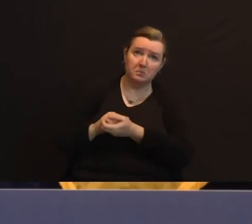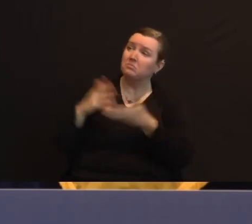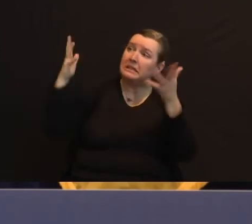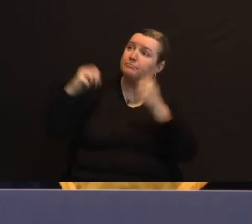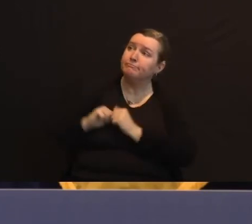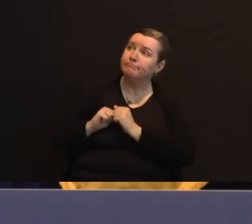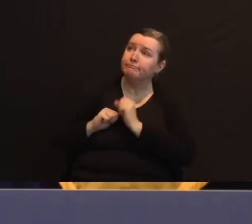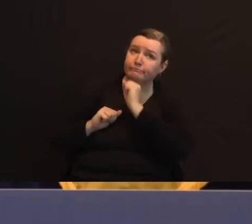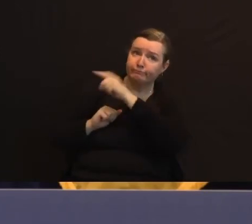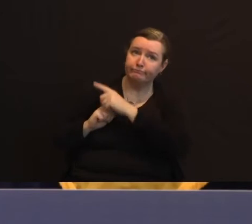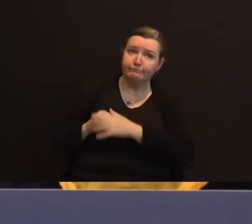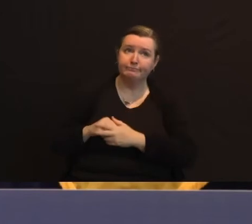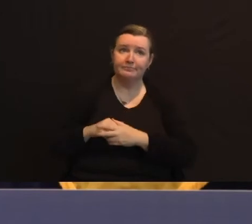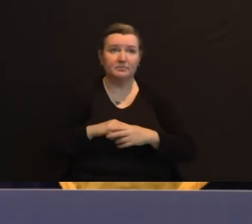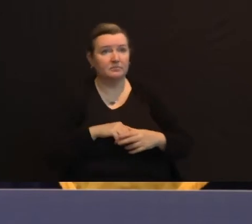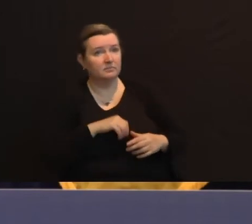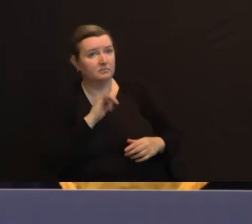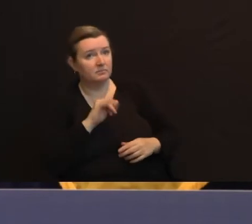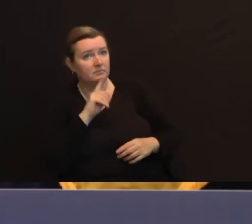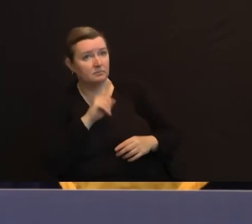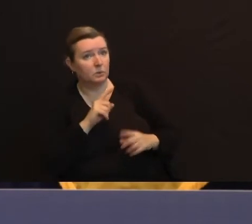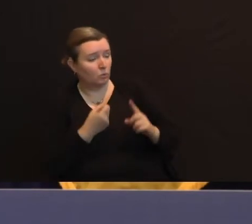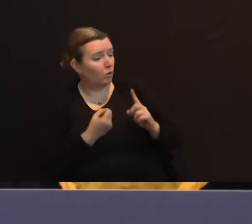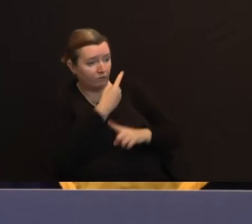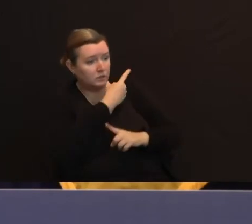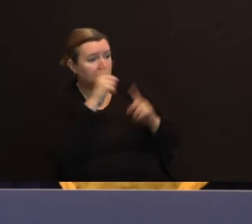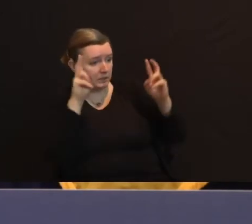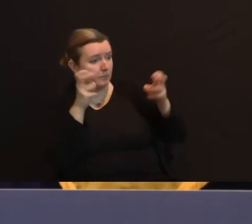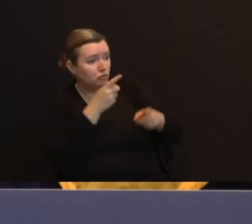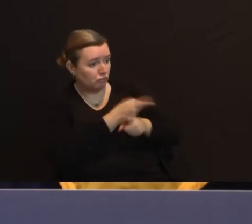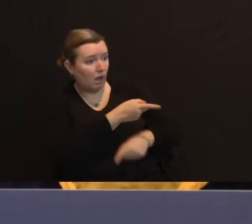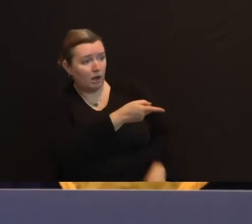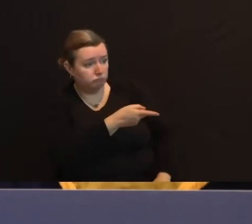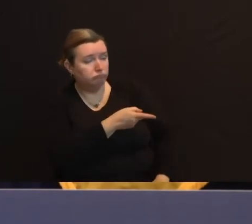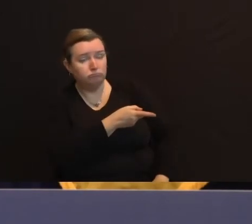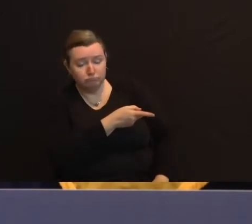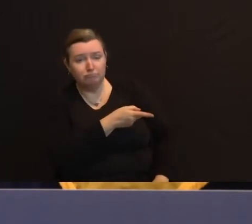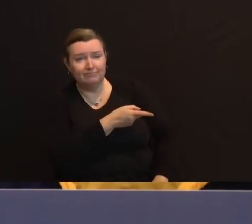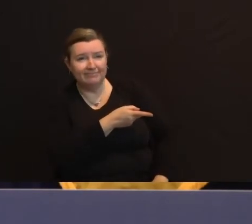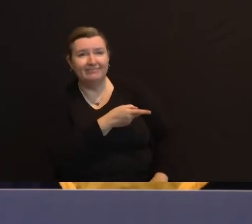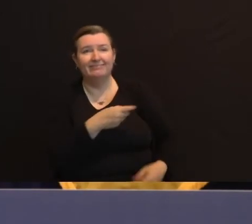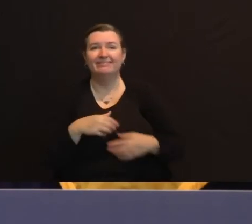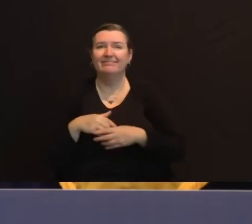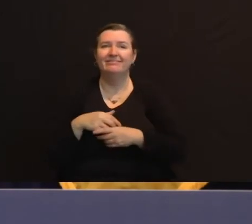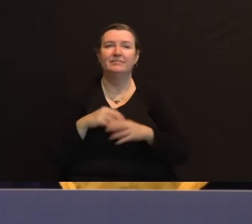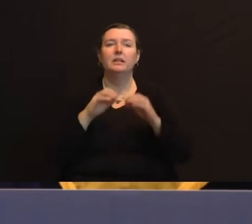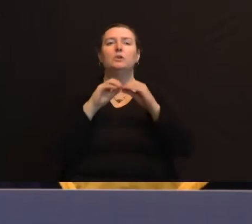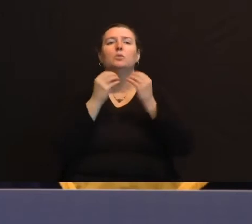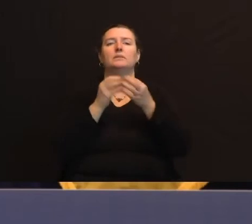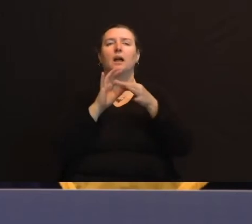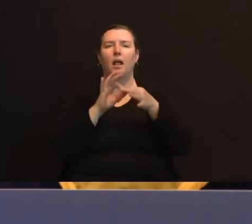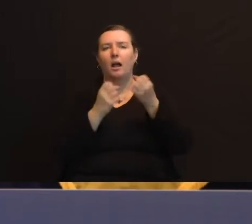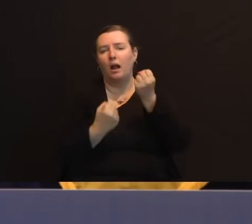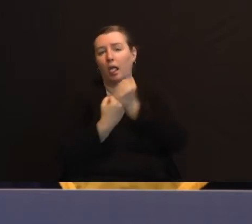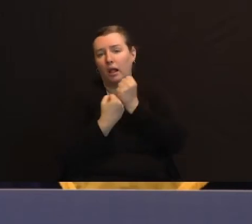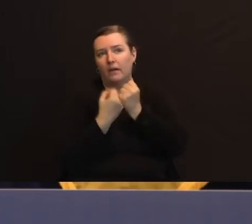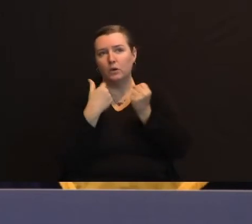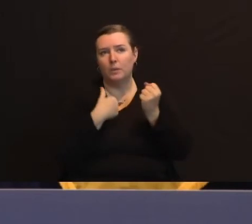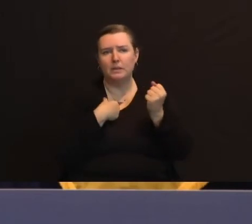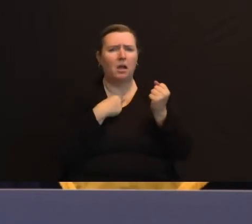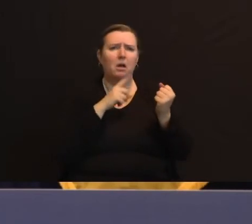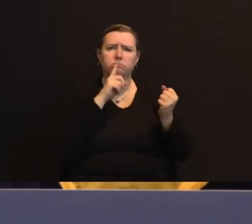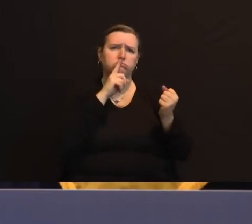are certainly off topic, as you promised. On organizational lines, no, the only thing I've declared is that